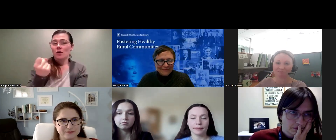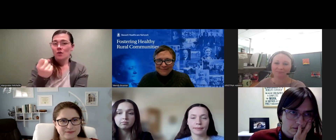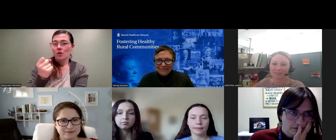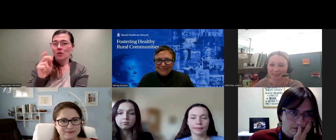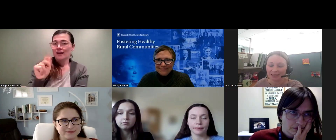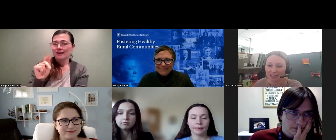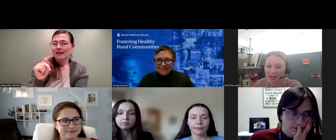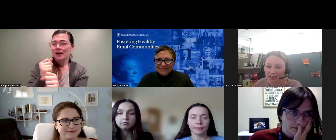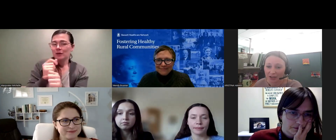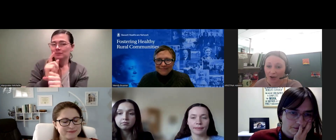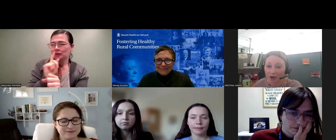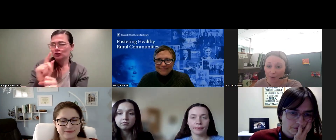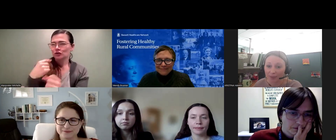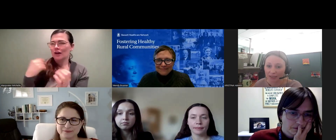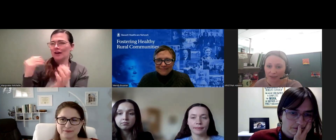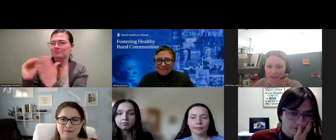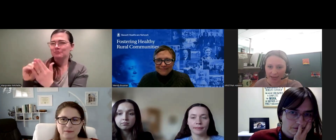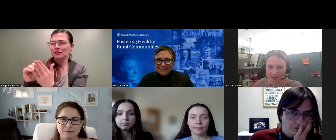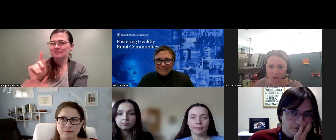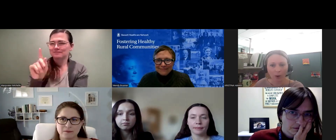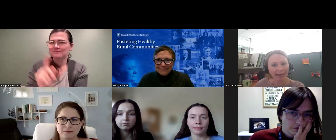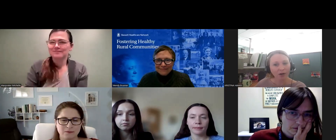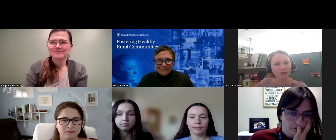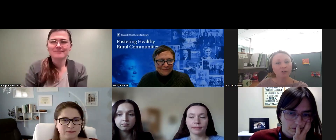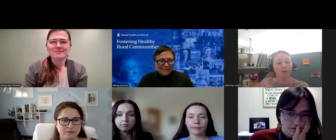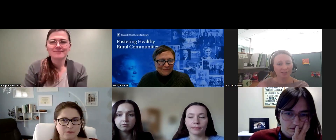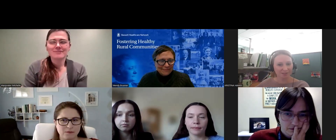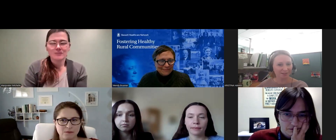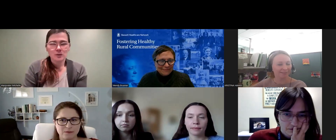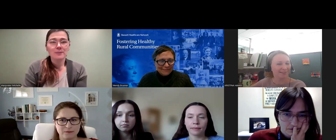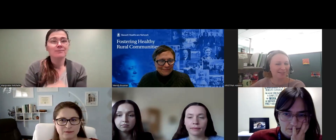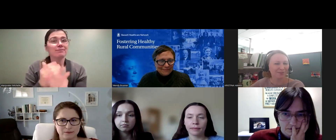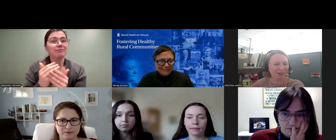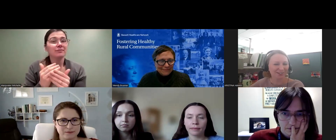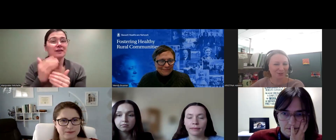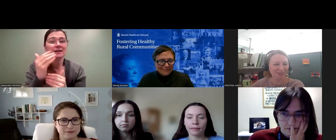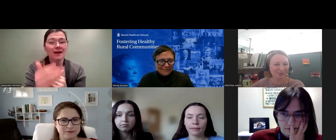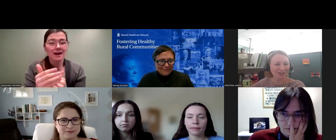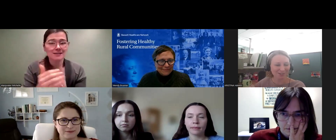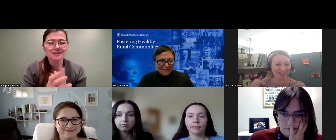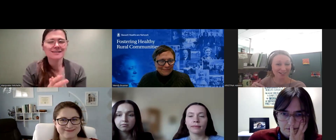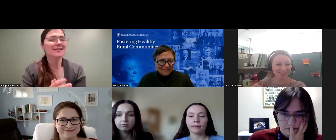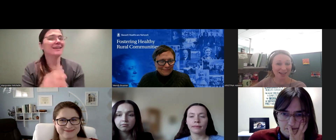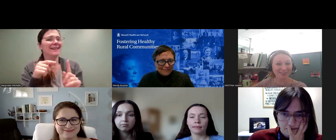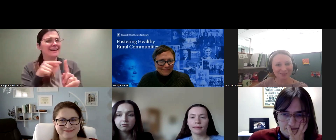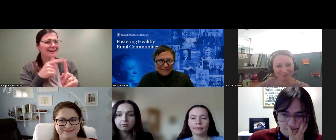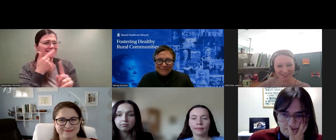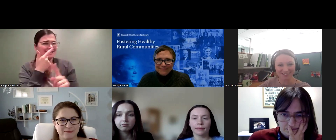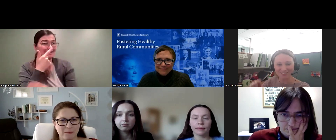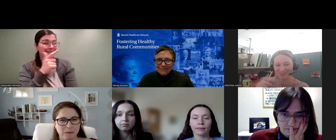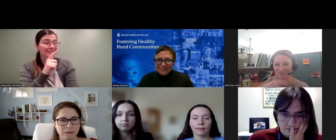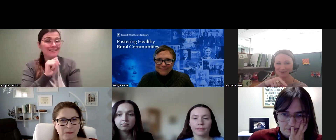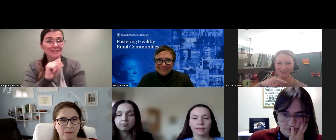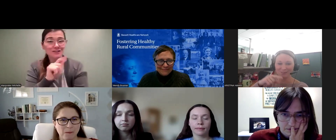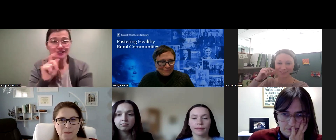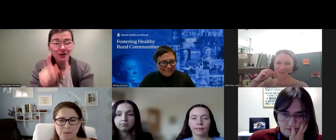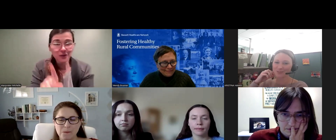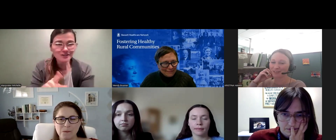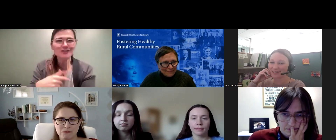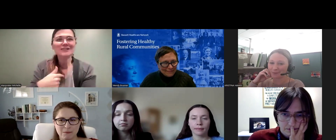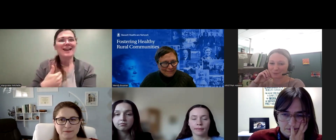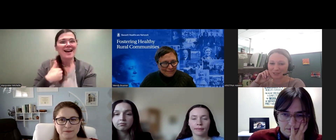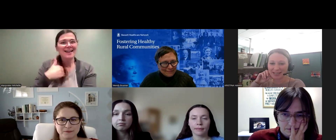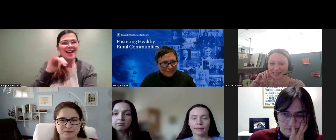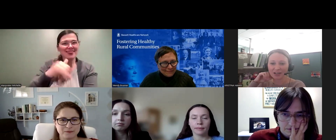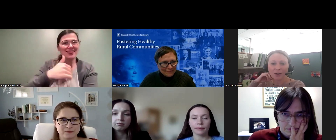there. Um, Next, why aren't this is a very interesting question. I actually had this one myself as we were going through,